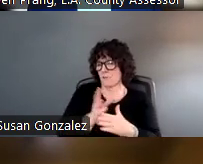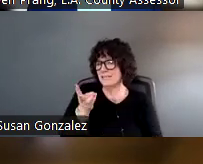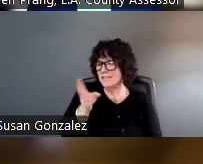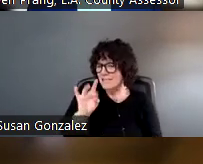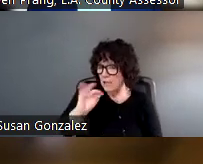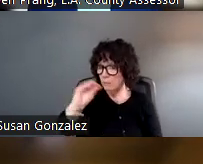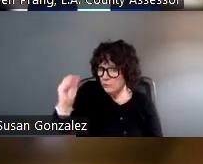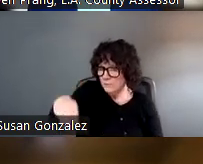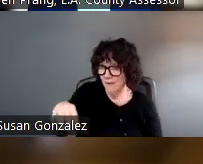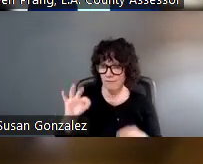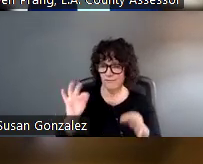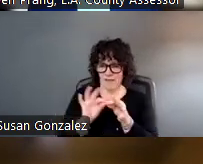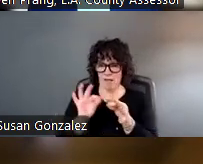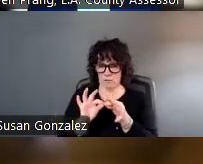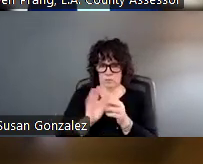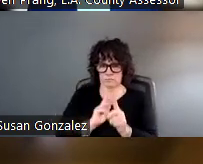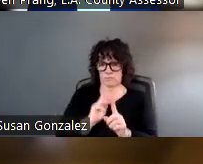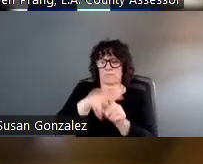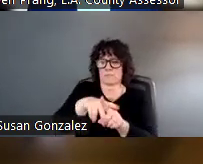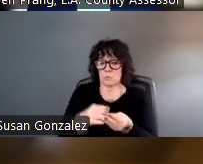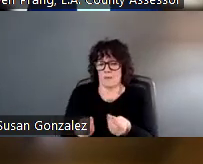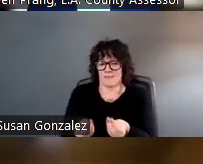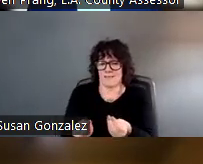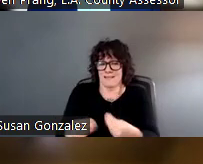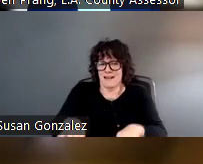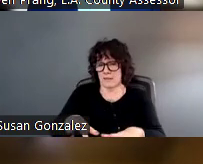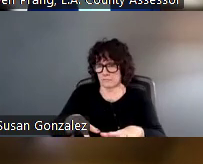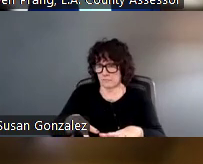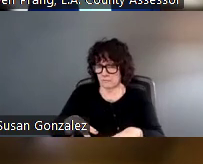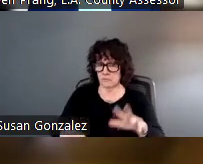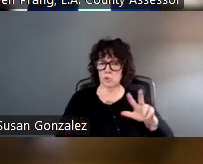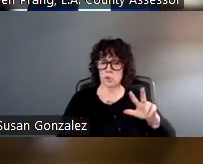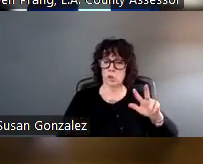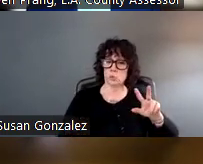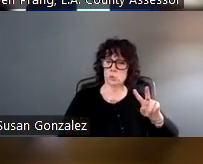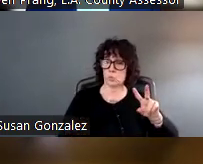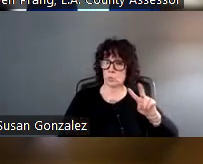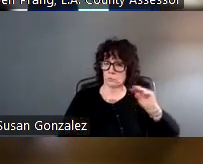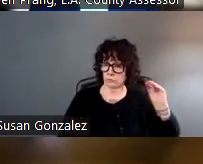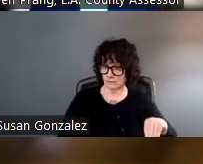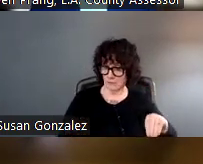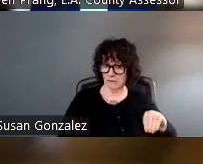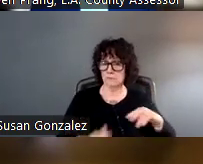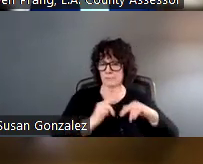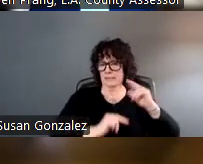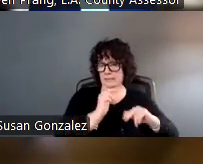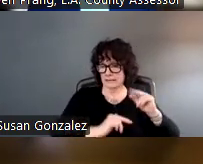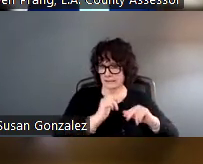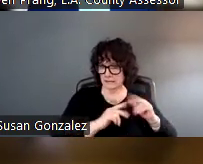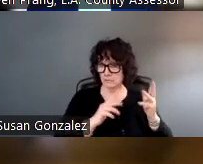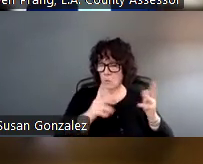calamity, that only allows us to reduce your value for damaged improvements, buildings. So if